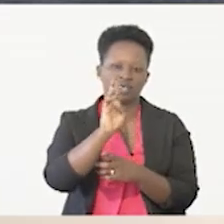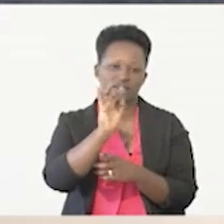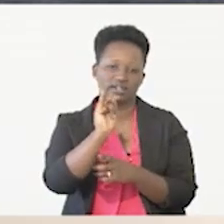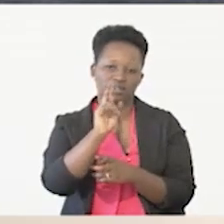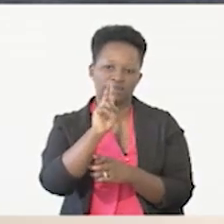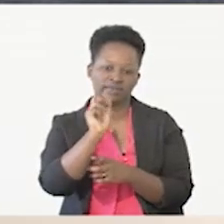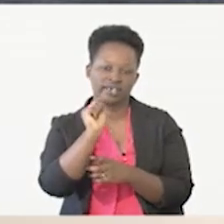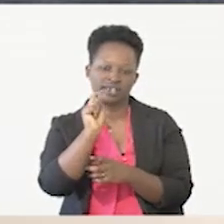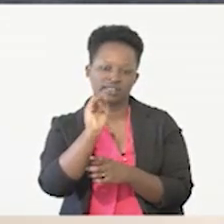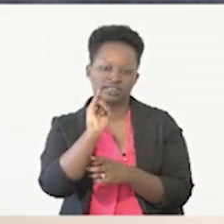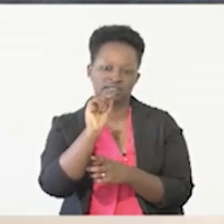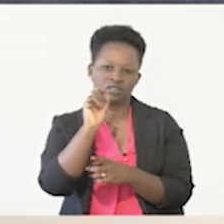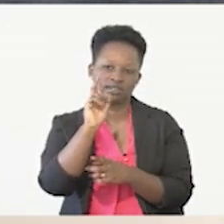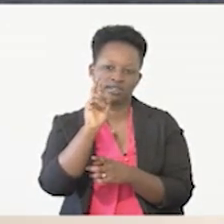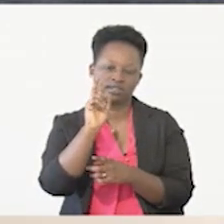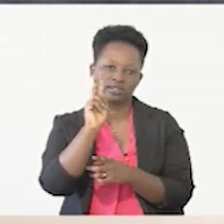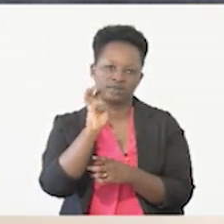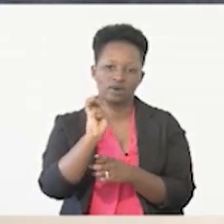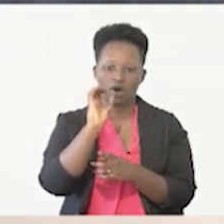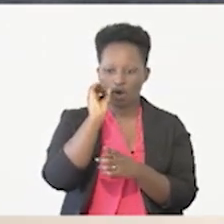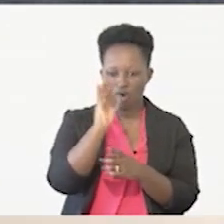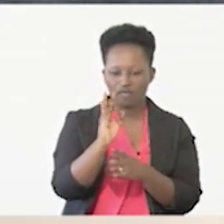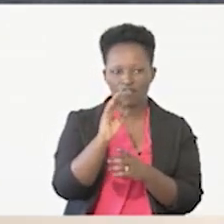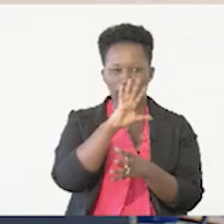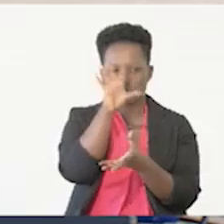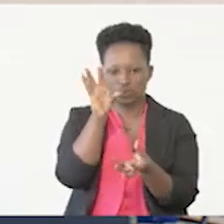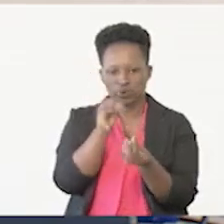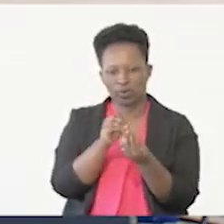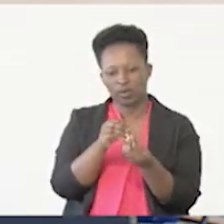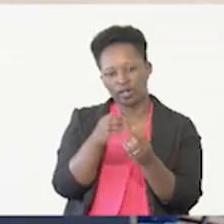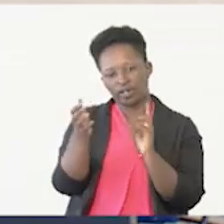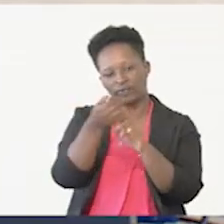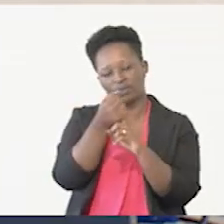revenue function. Then we can go to